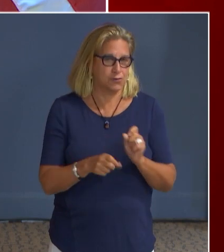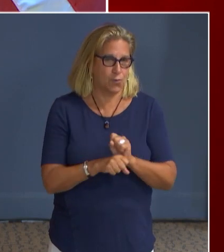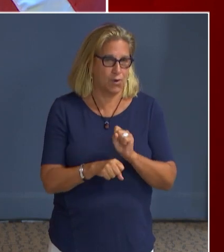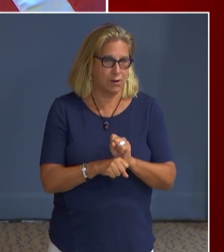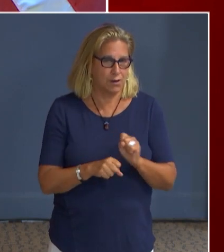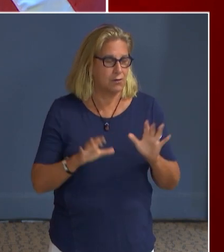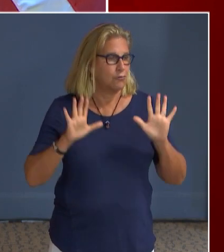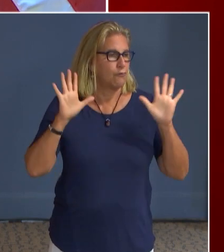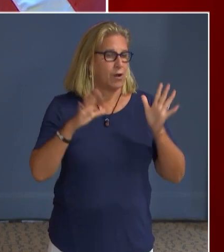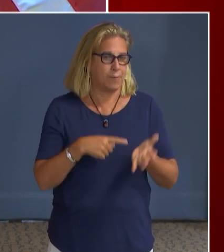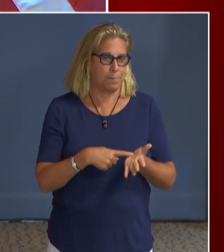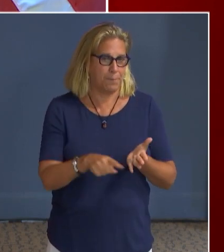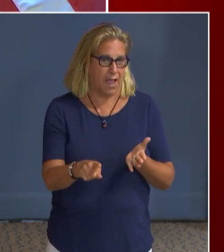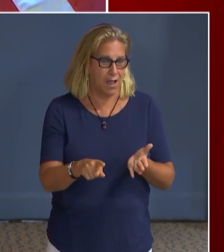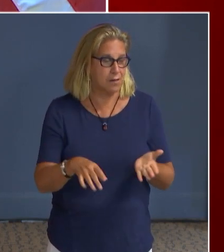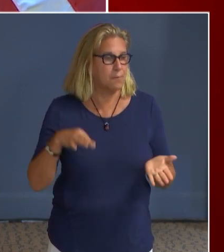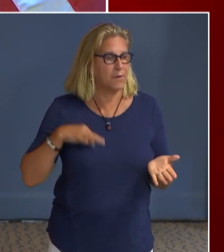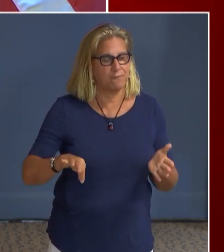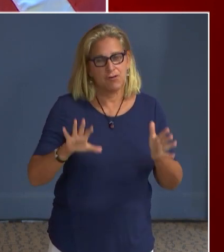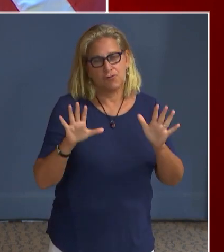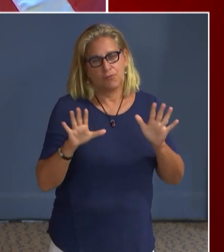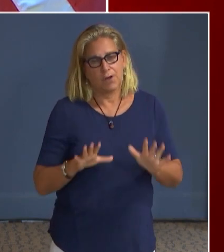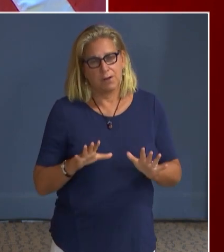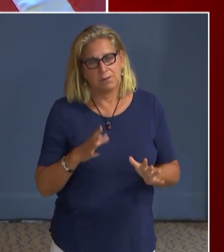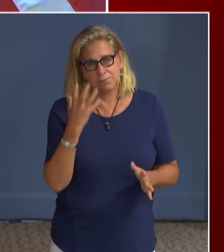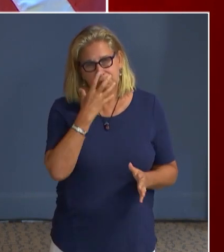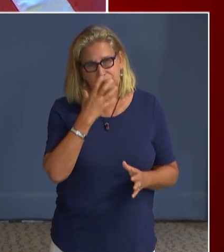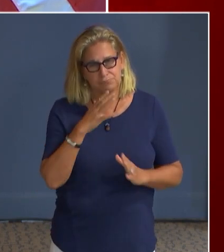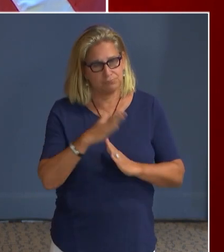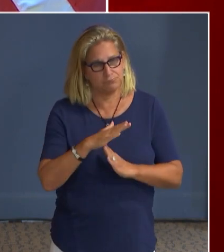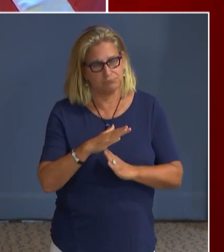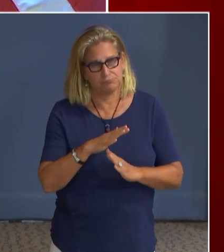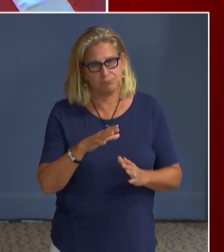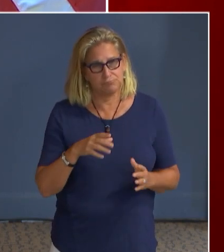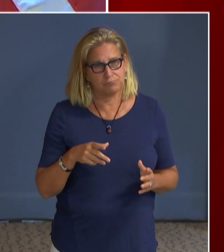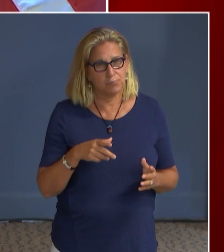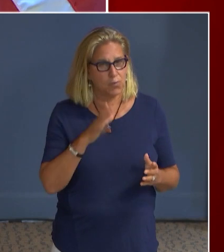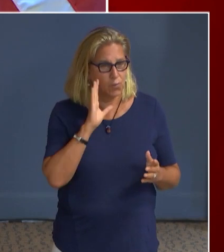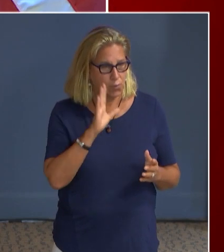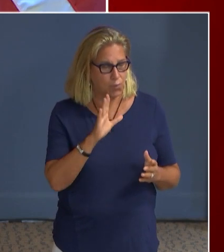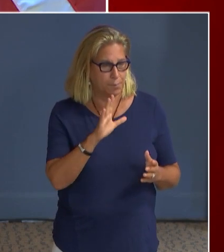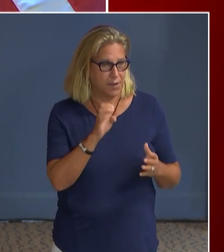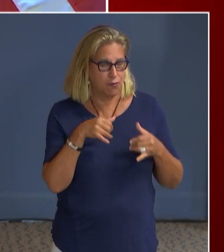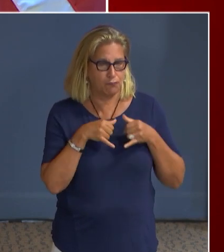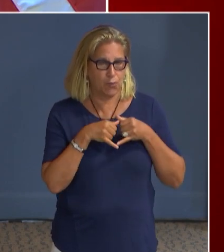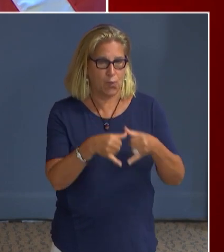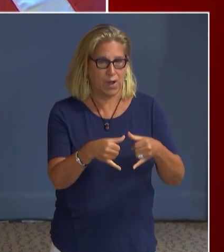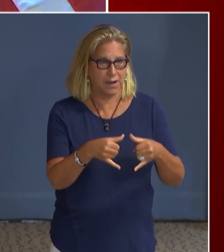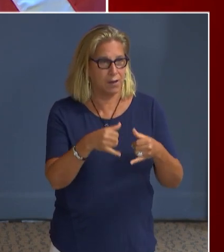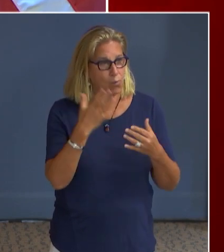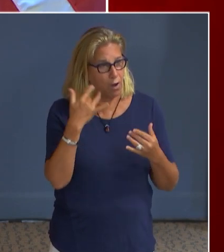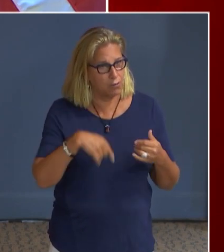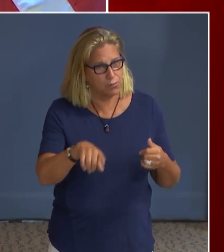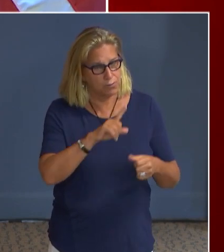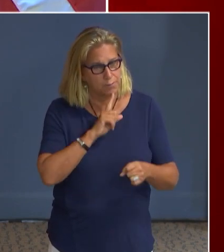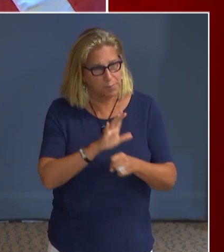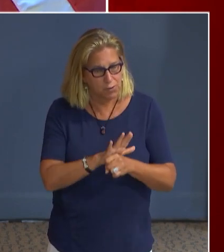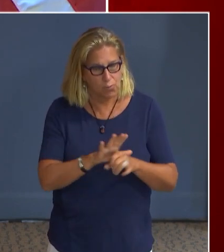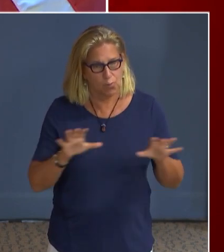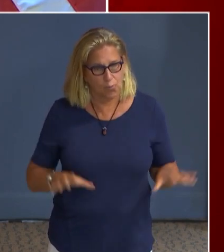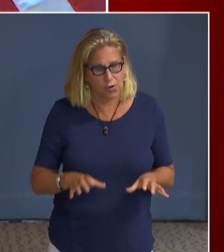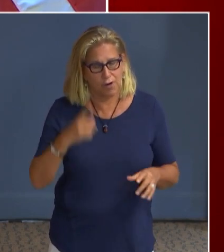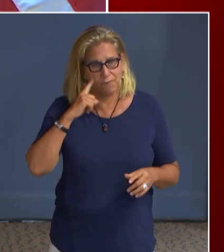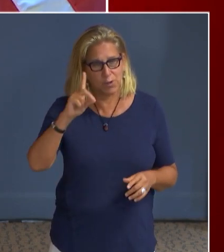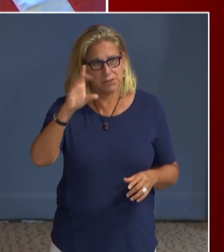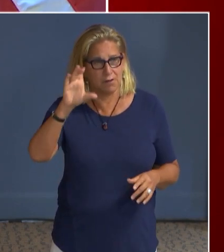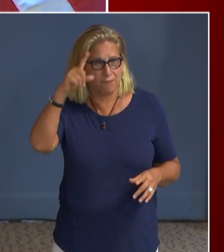benefits. You are rewarded for your hard work in DC government, and we pride ourselves